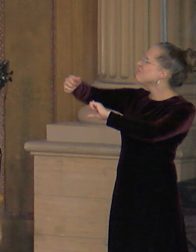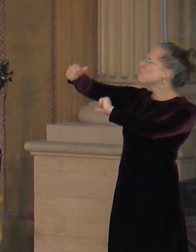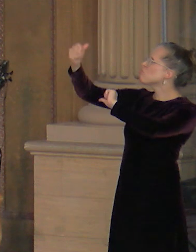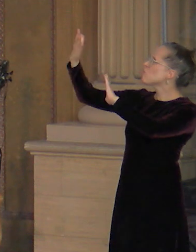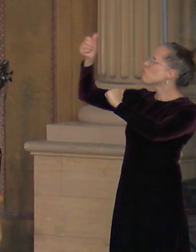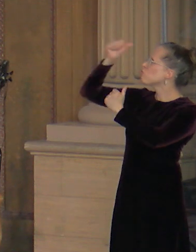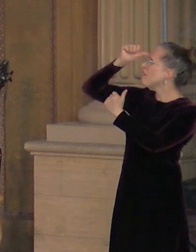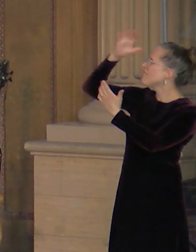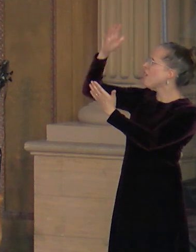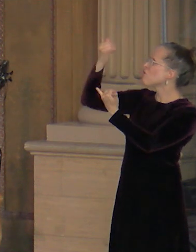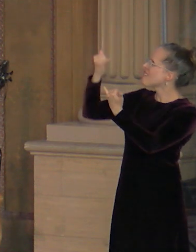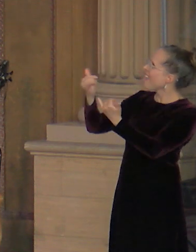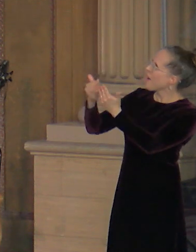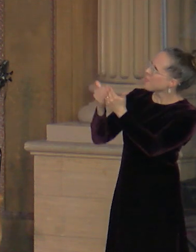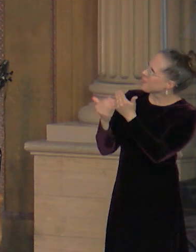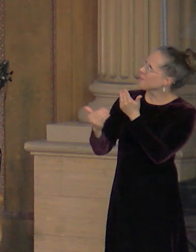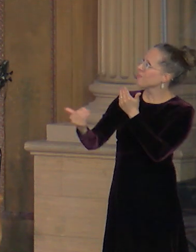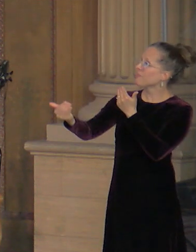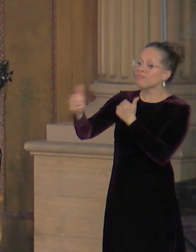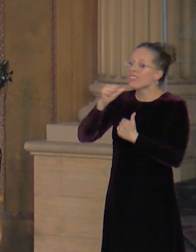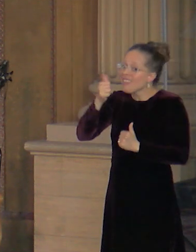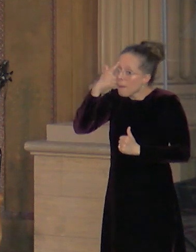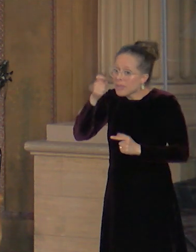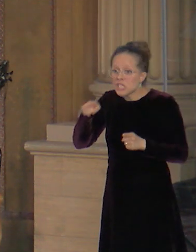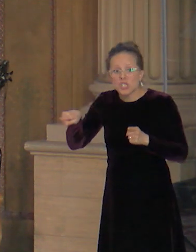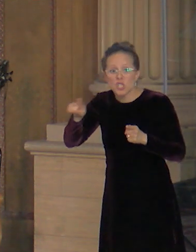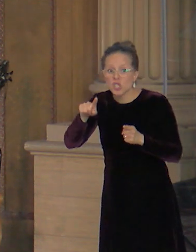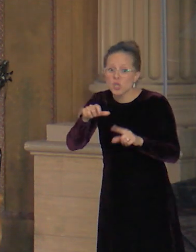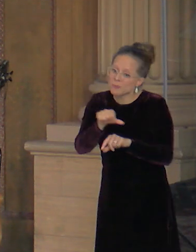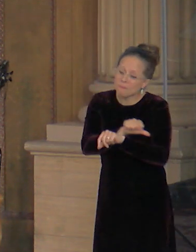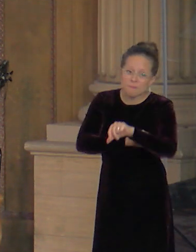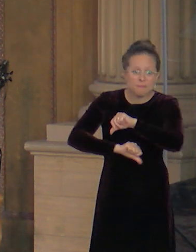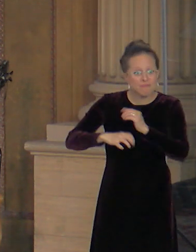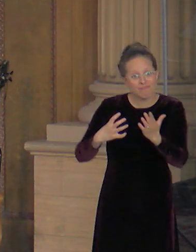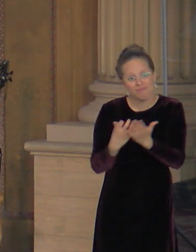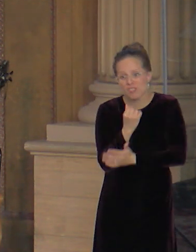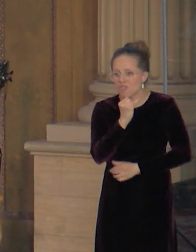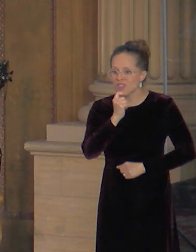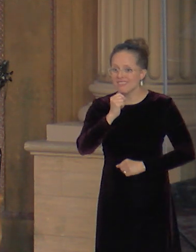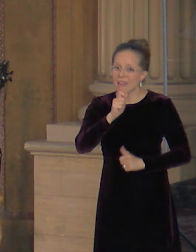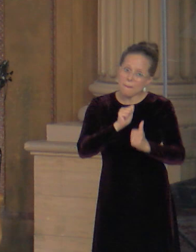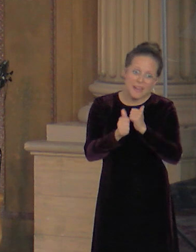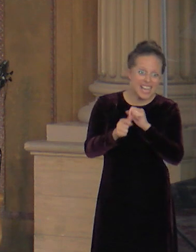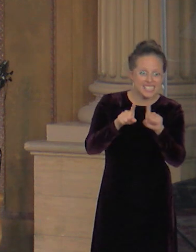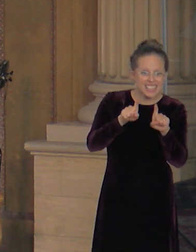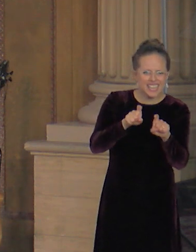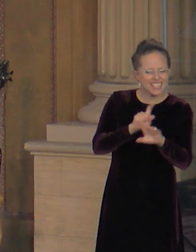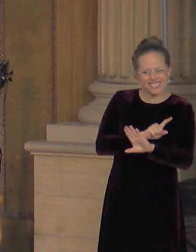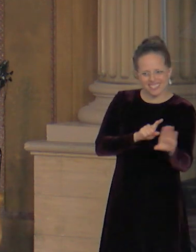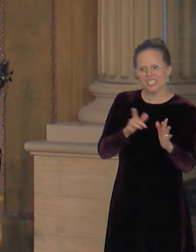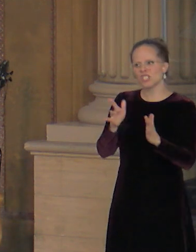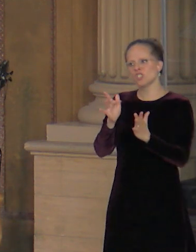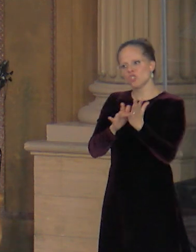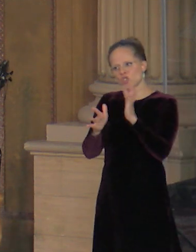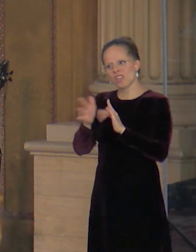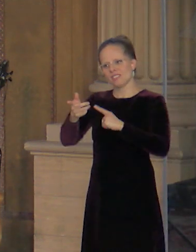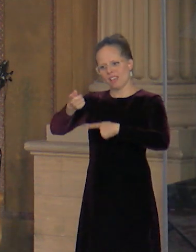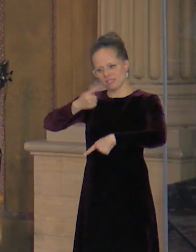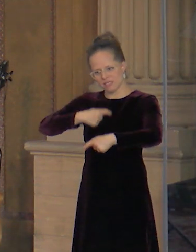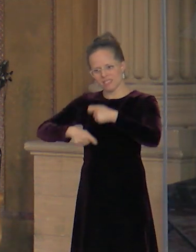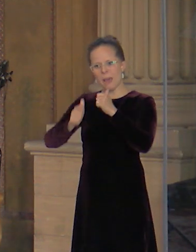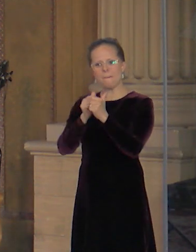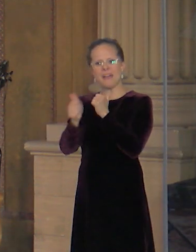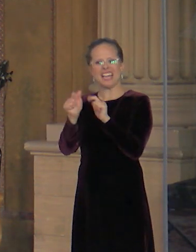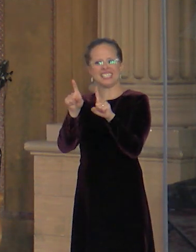eternity not because you earned it not because you passed the test but because Jesus passed the test for you and when you believe in him by